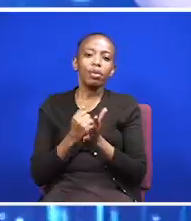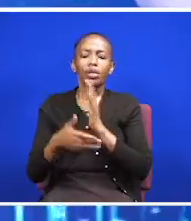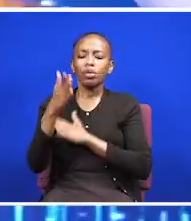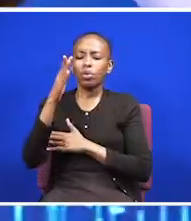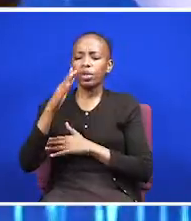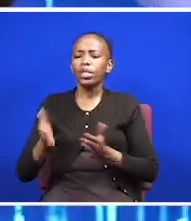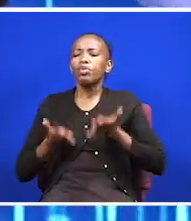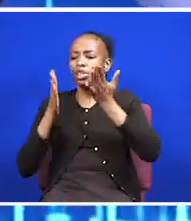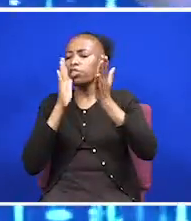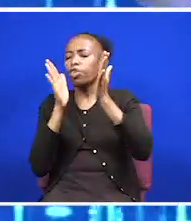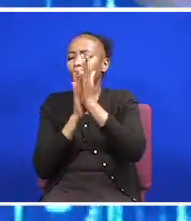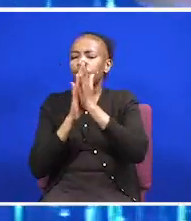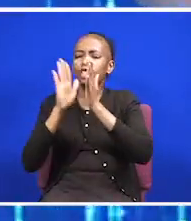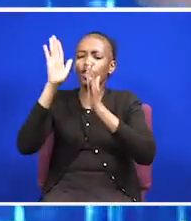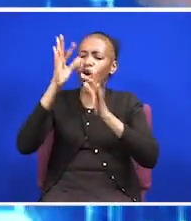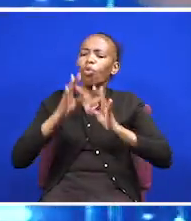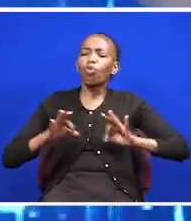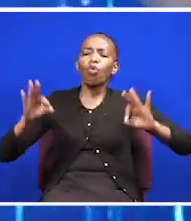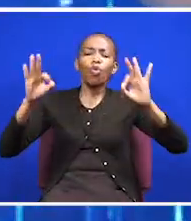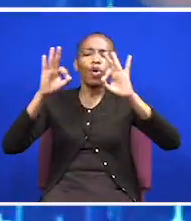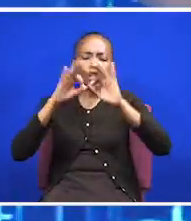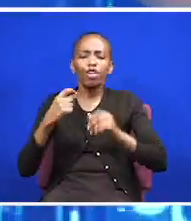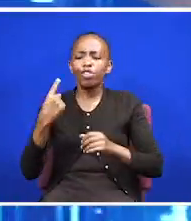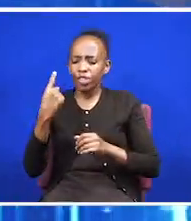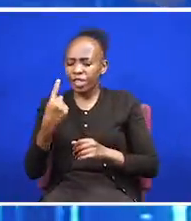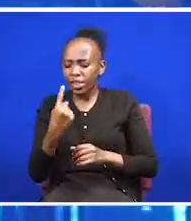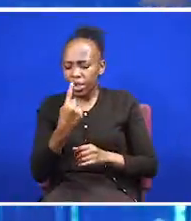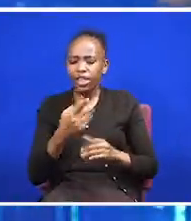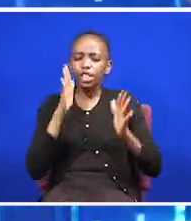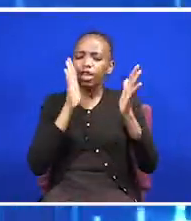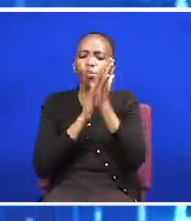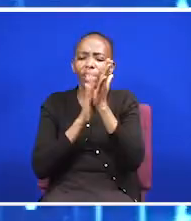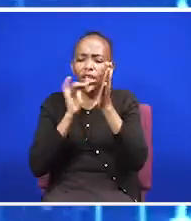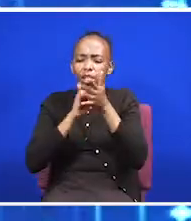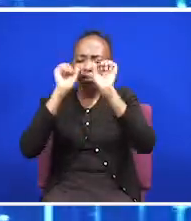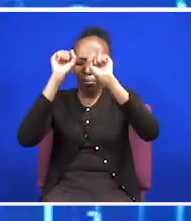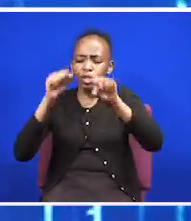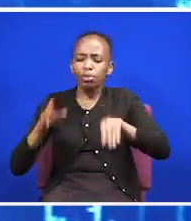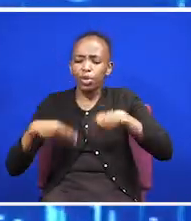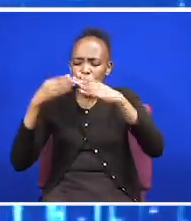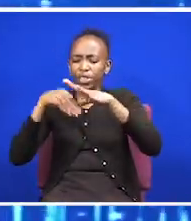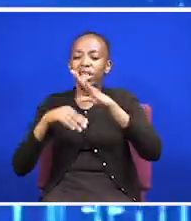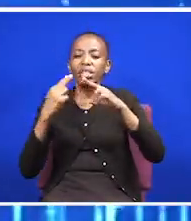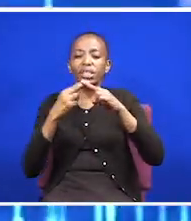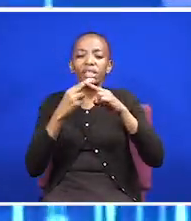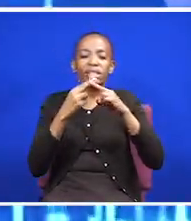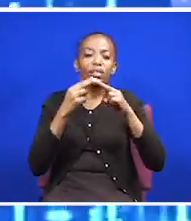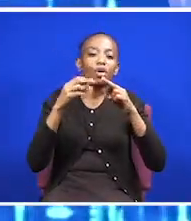God, receive our praise. You are so worthy of each and every praise that we can give. In Jesus' mighty